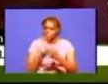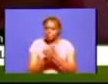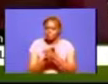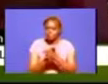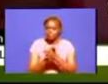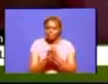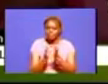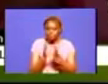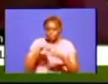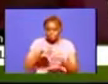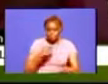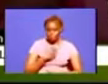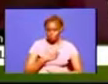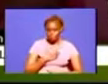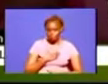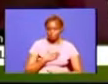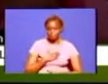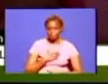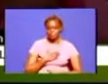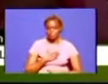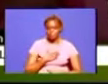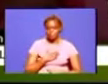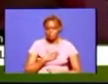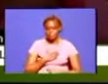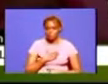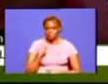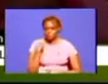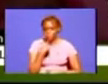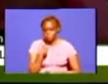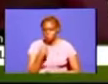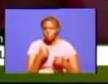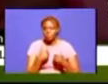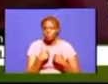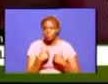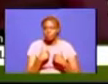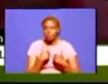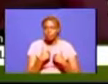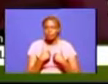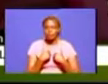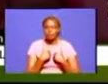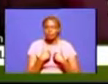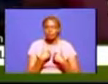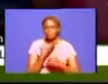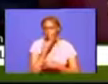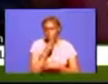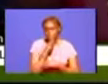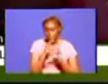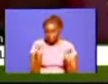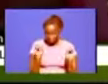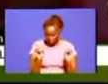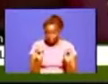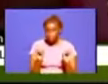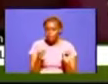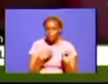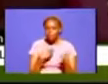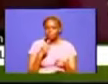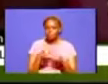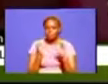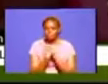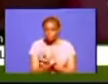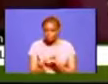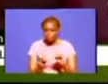me, a chicken intestine vendor who did not have a father or who did not have a name, who